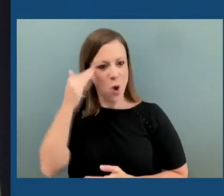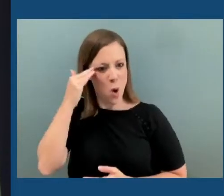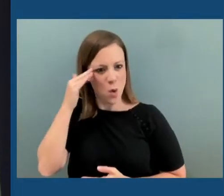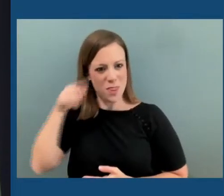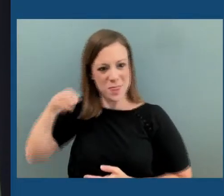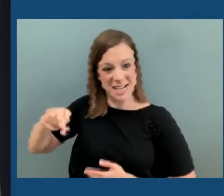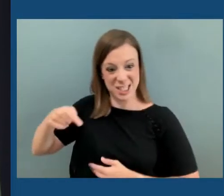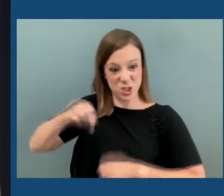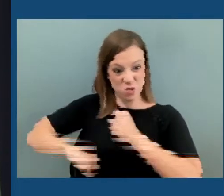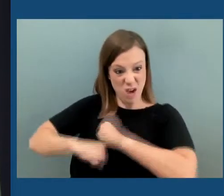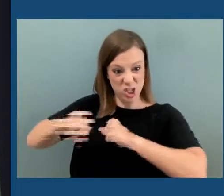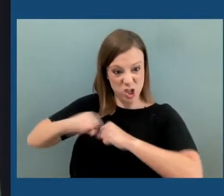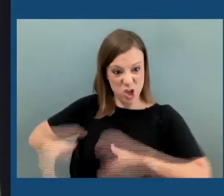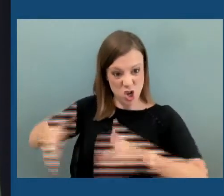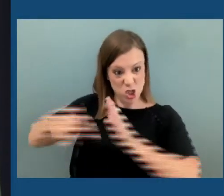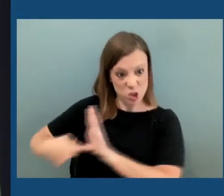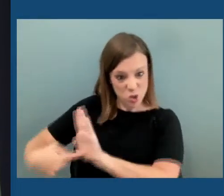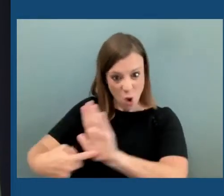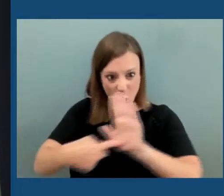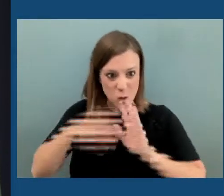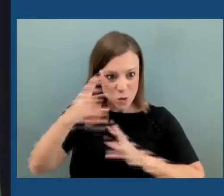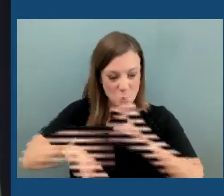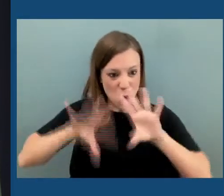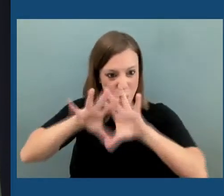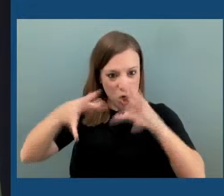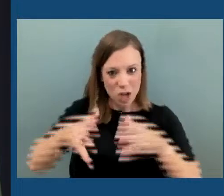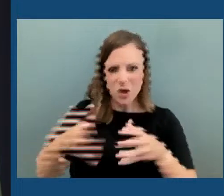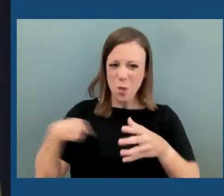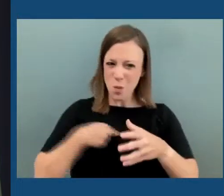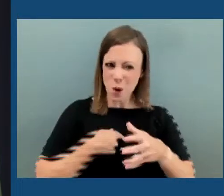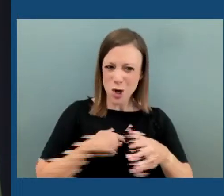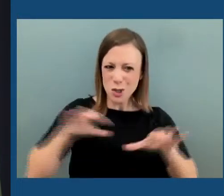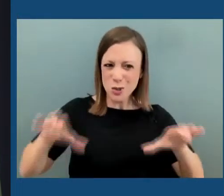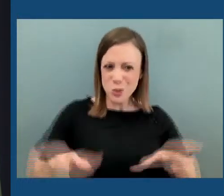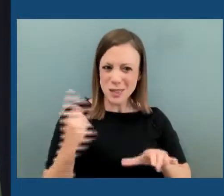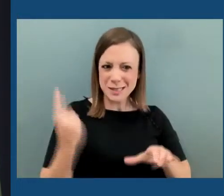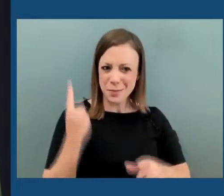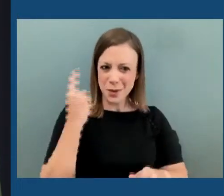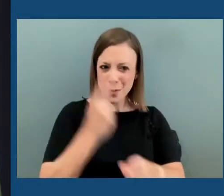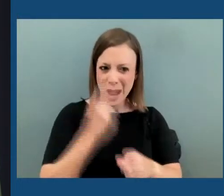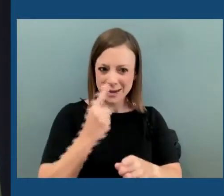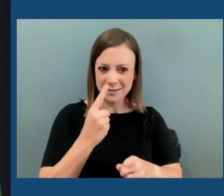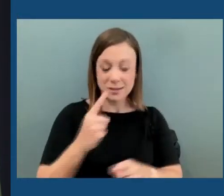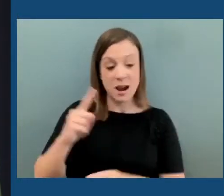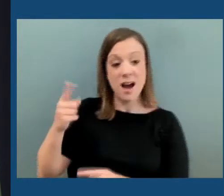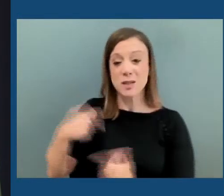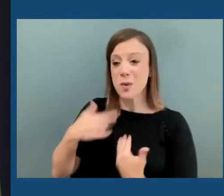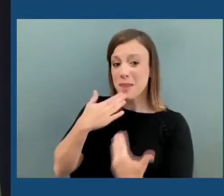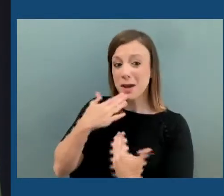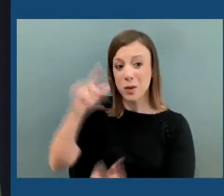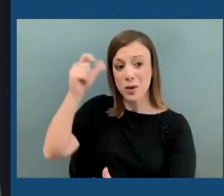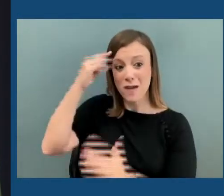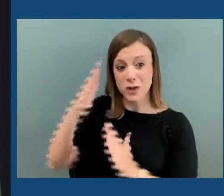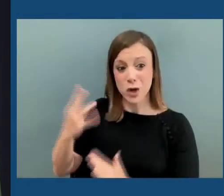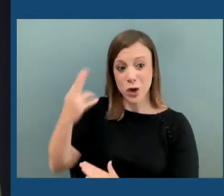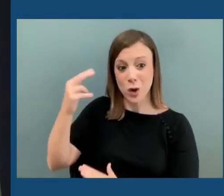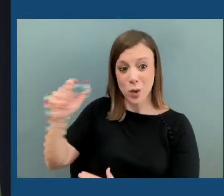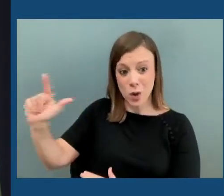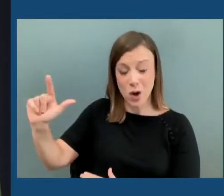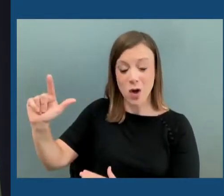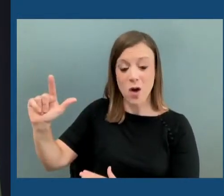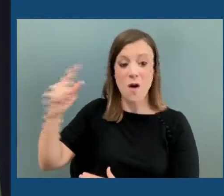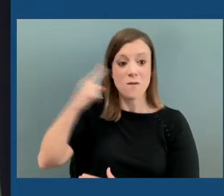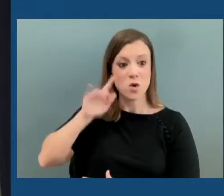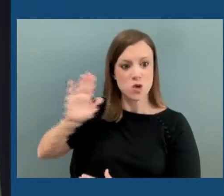something right. So again, I want to thank Governor Hochul for her tremendous leadership in rebuilding New York and